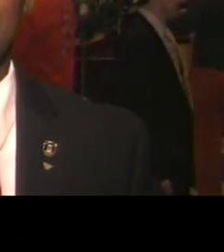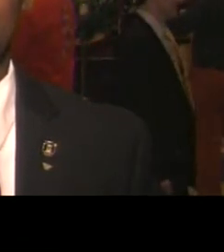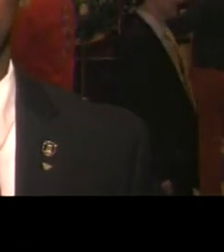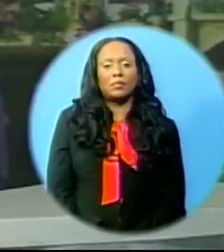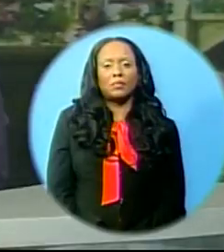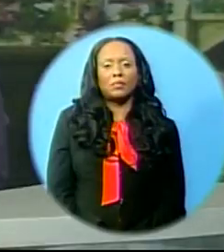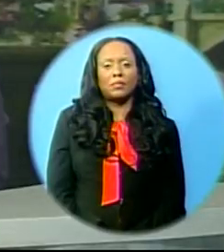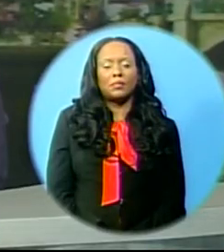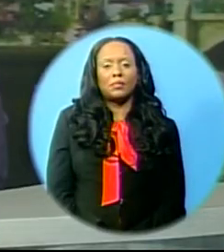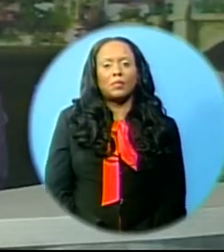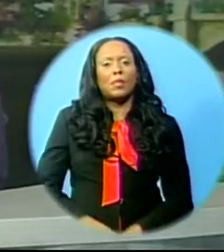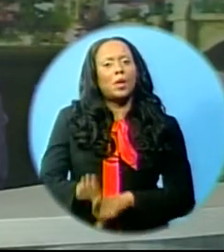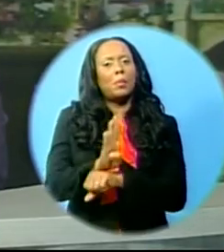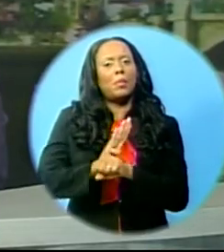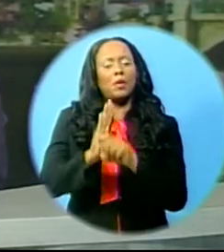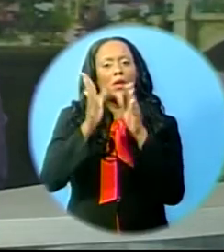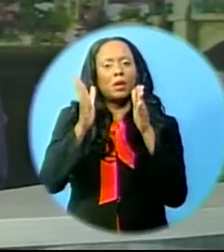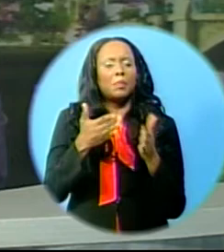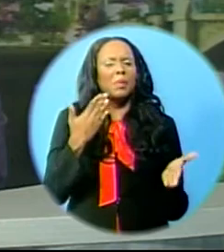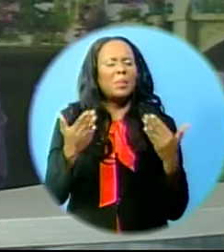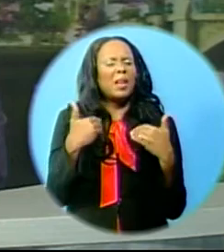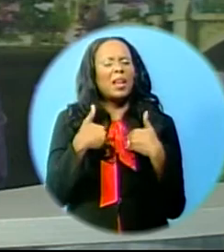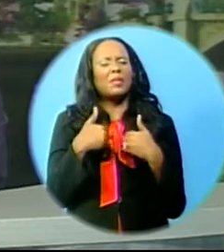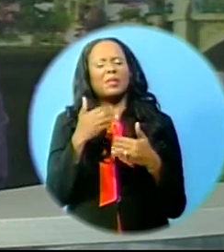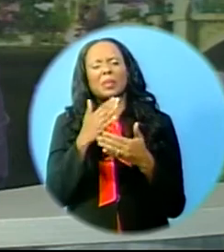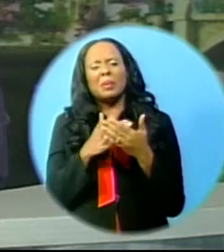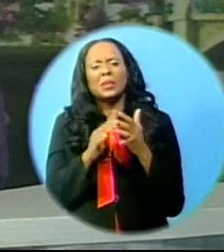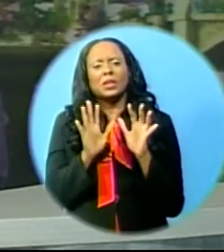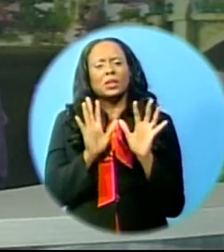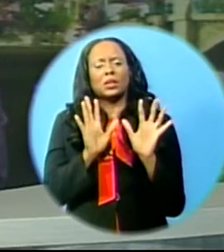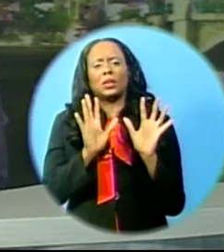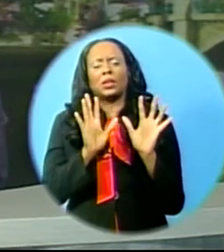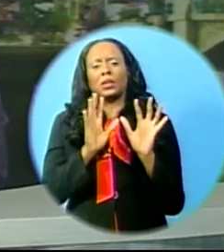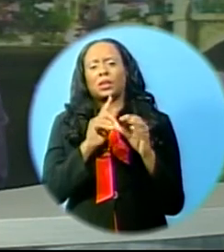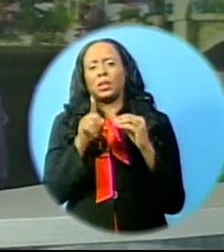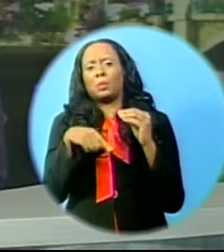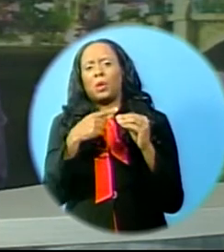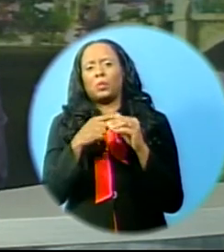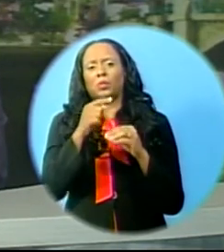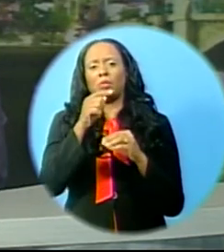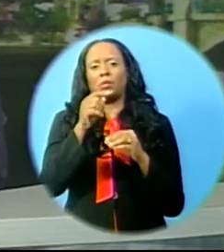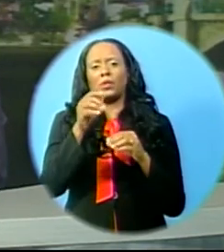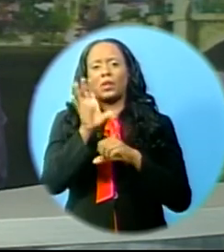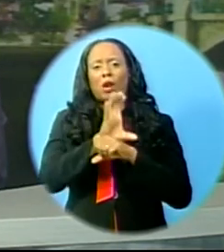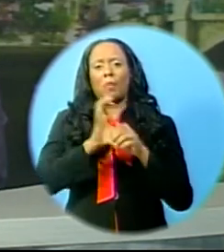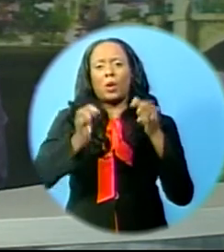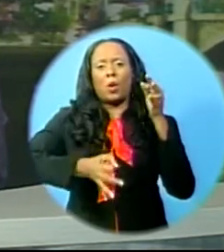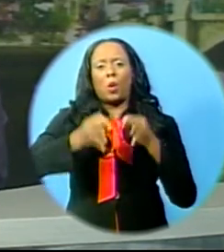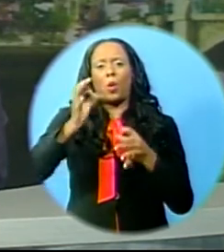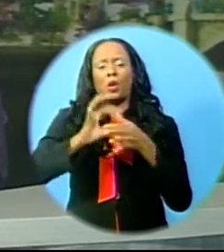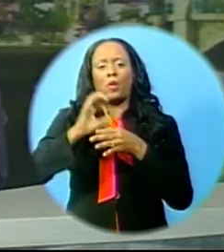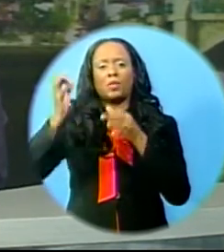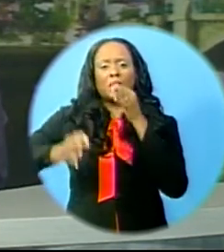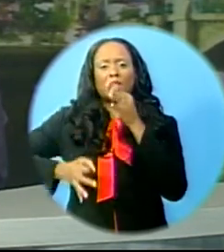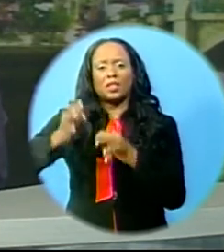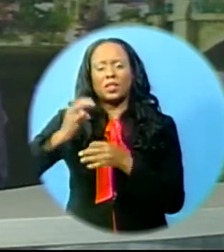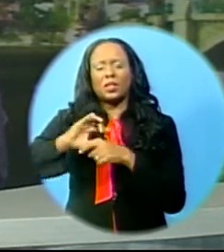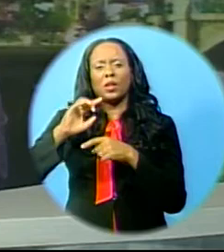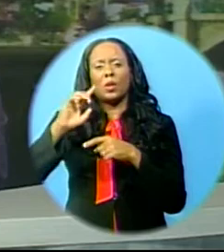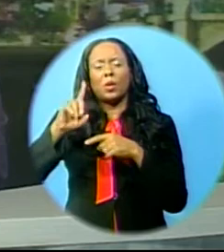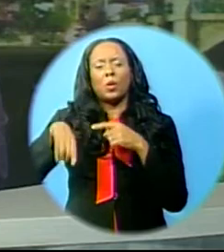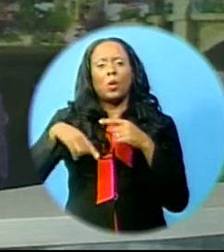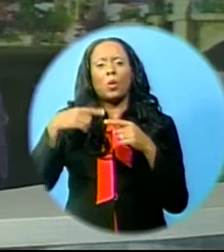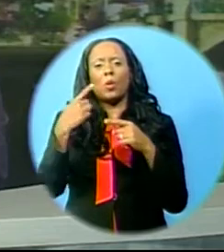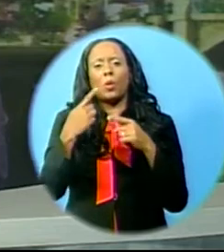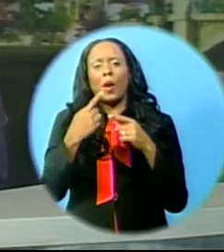well. Barbadians might have some reservations about the Caribbean Court of Justice following its judgment in the Shanique Myrie